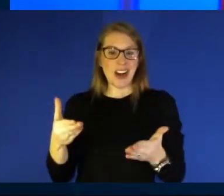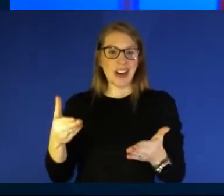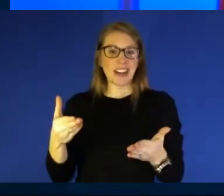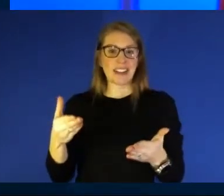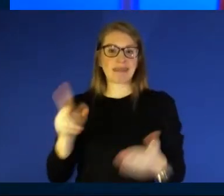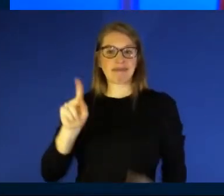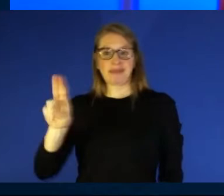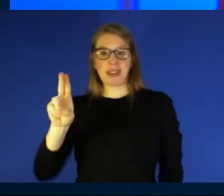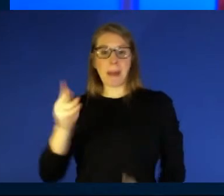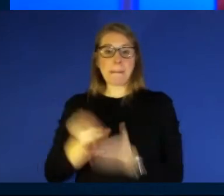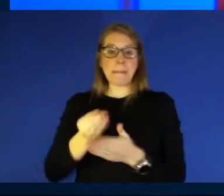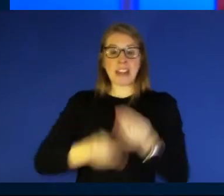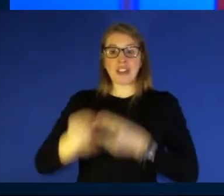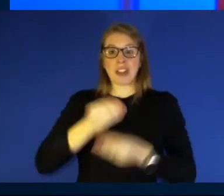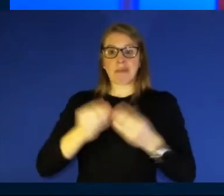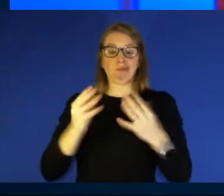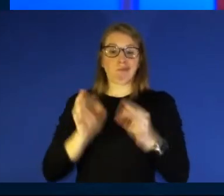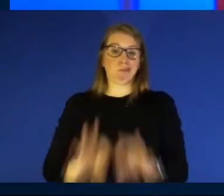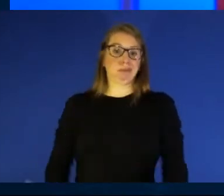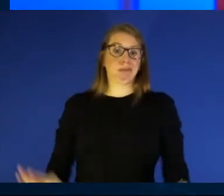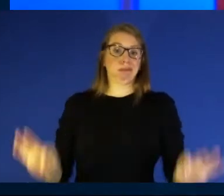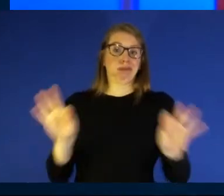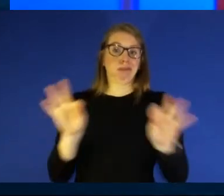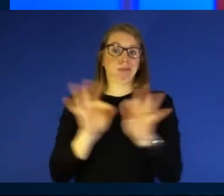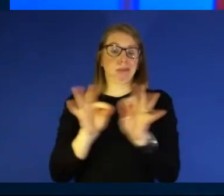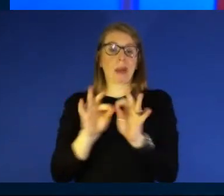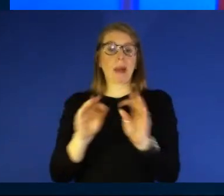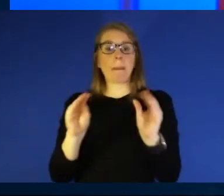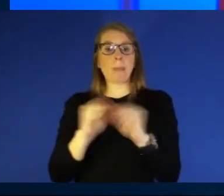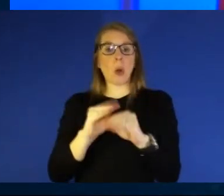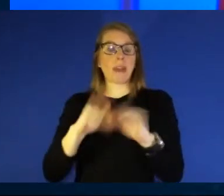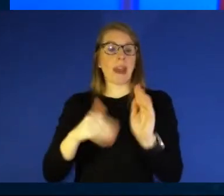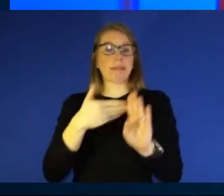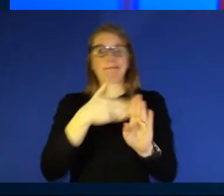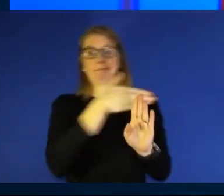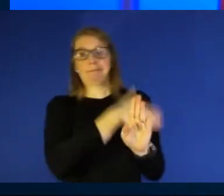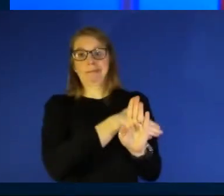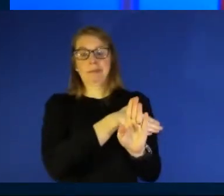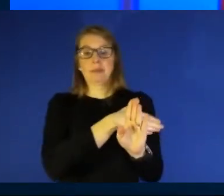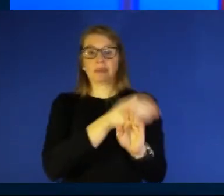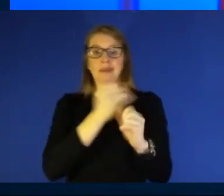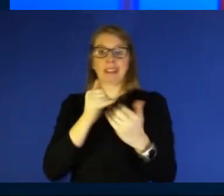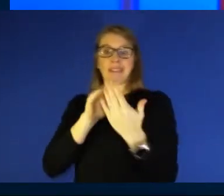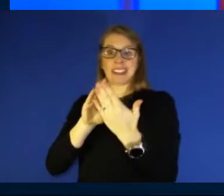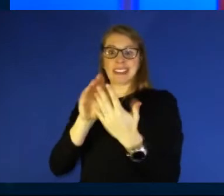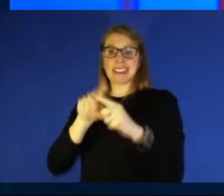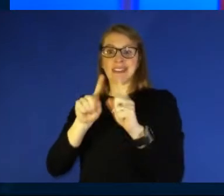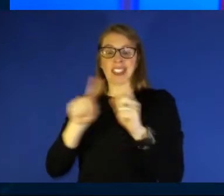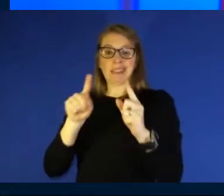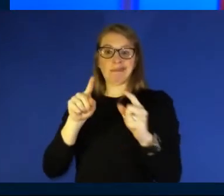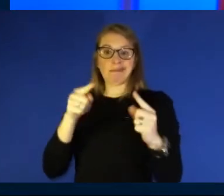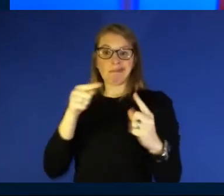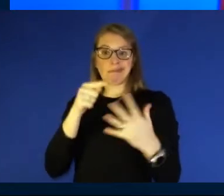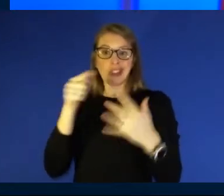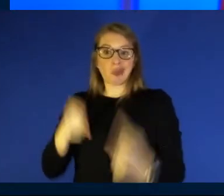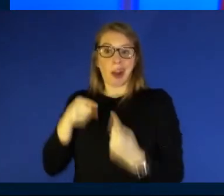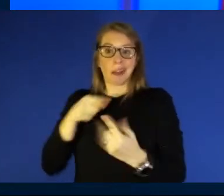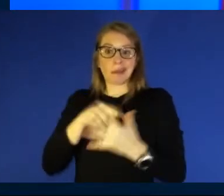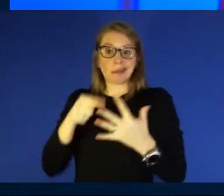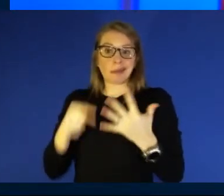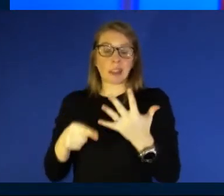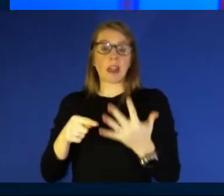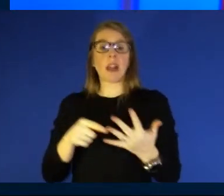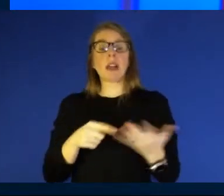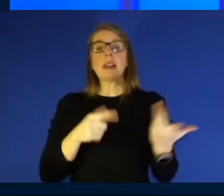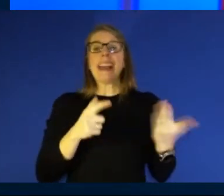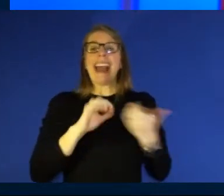so important now more than ever with what we're facing. What types of things do you suggest for people to make sure that they're putting their money in the best